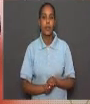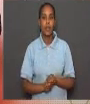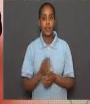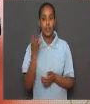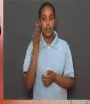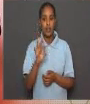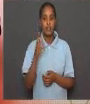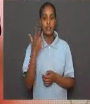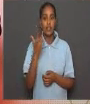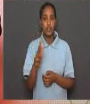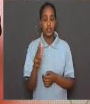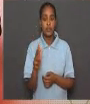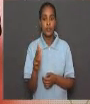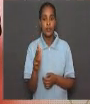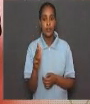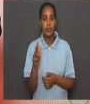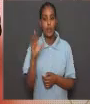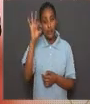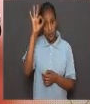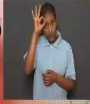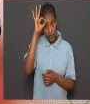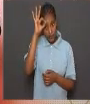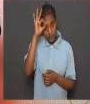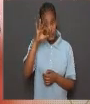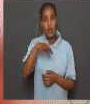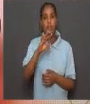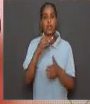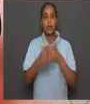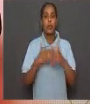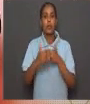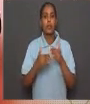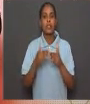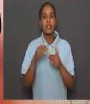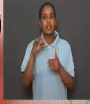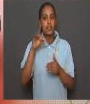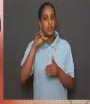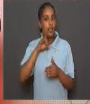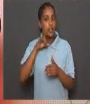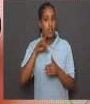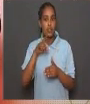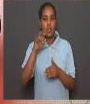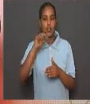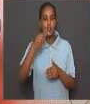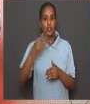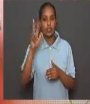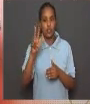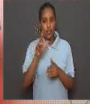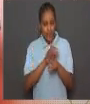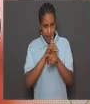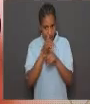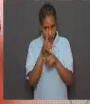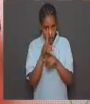In 1913, Fritz discovered the process for synthesizing ammonia by the